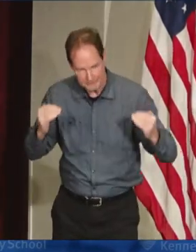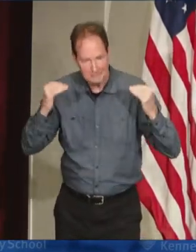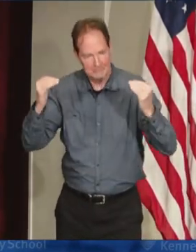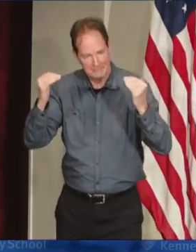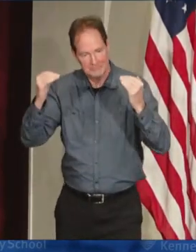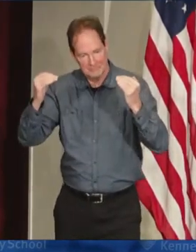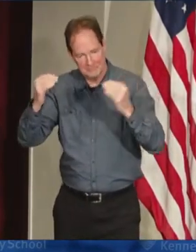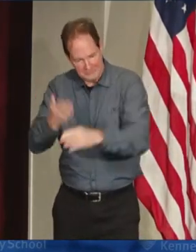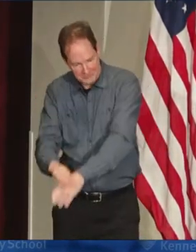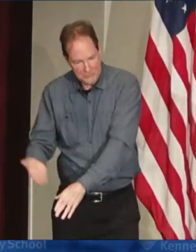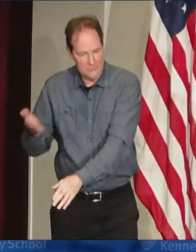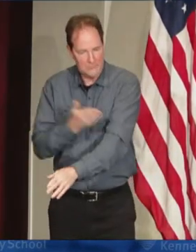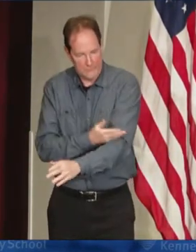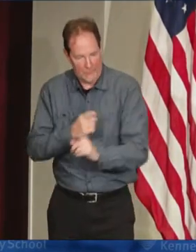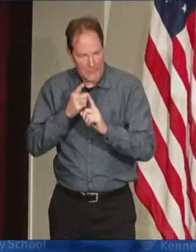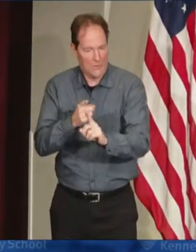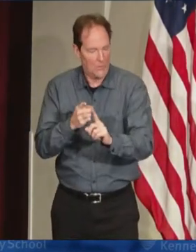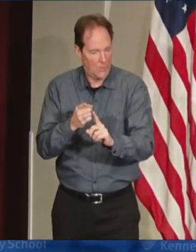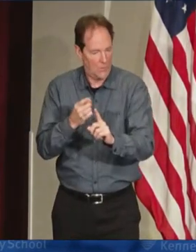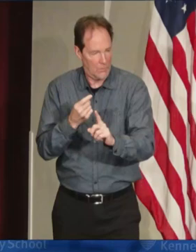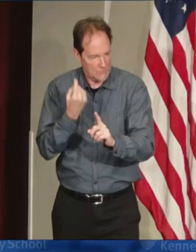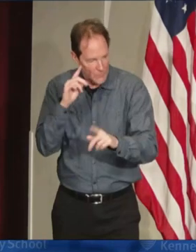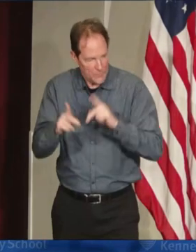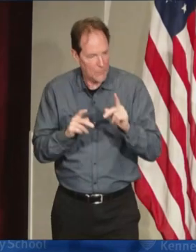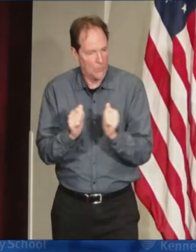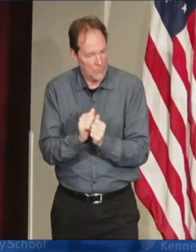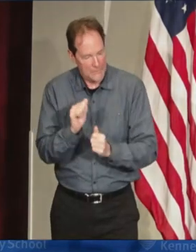of people with disabilities.